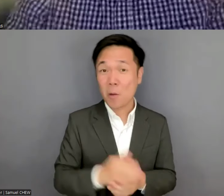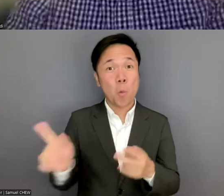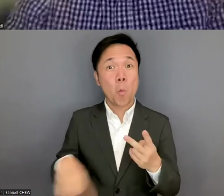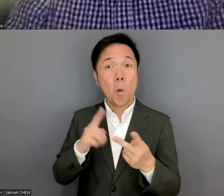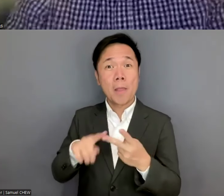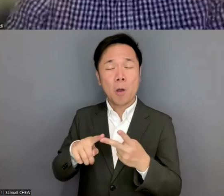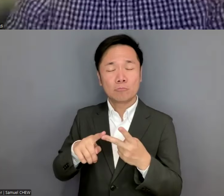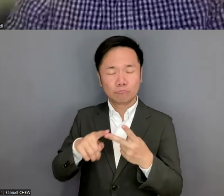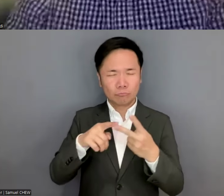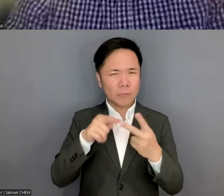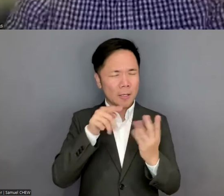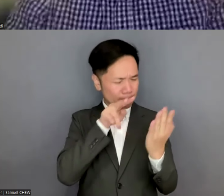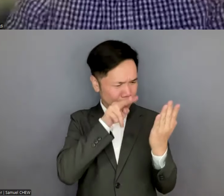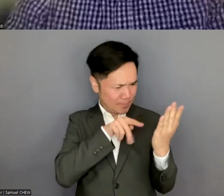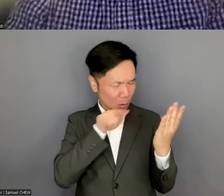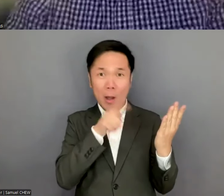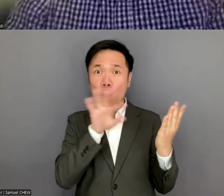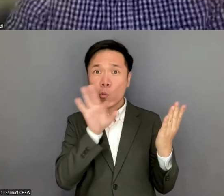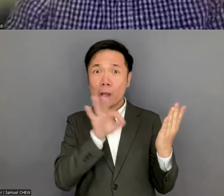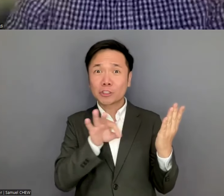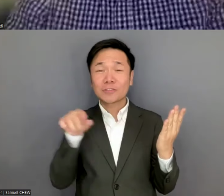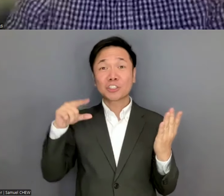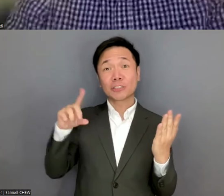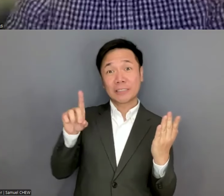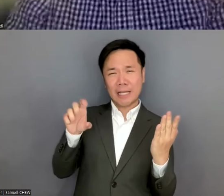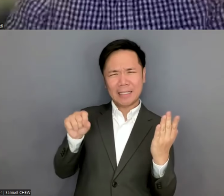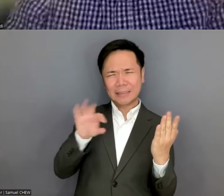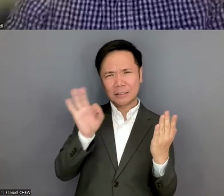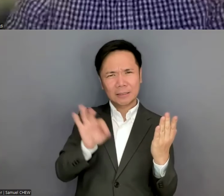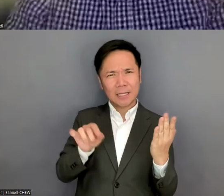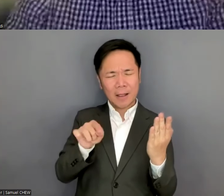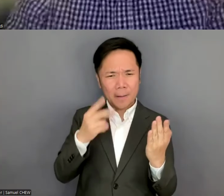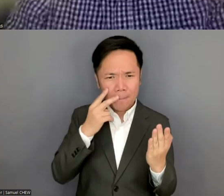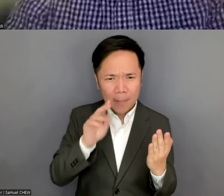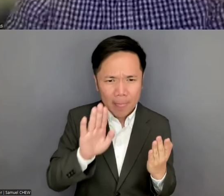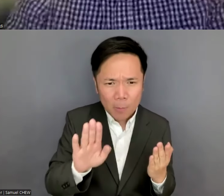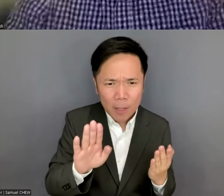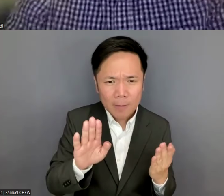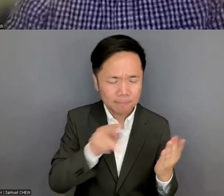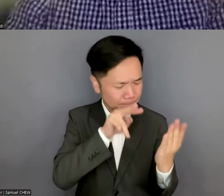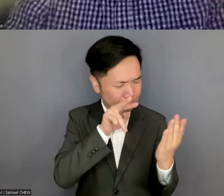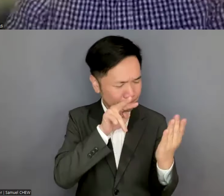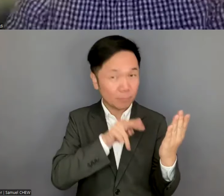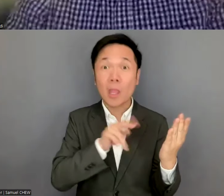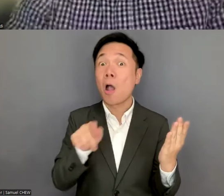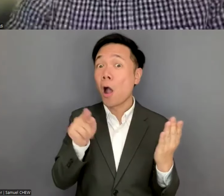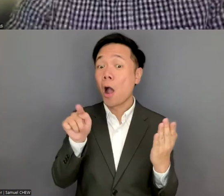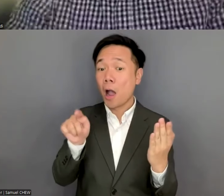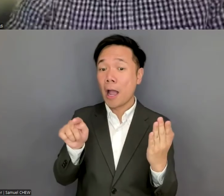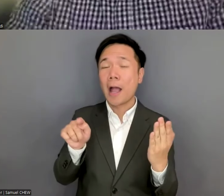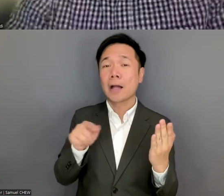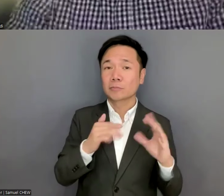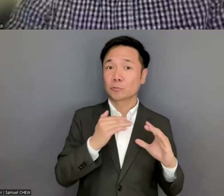question related to the Global Disability Summit website. I see that's already also posted in the